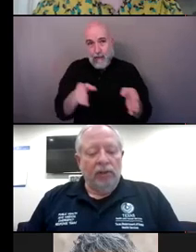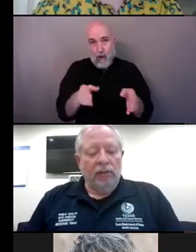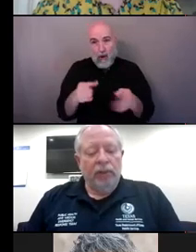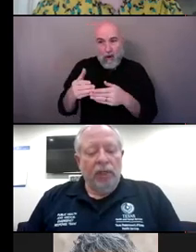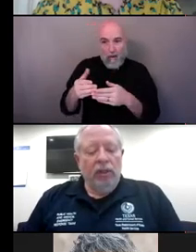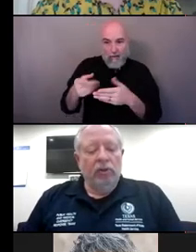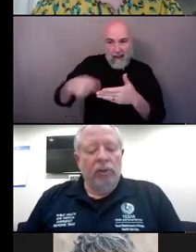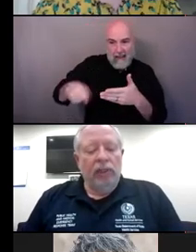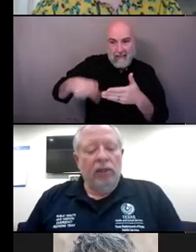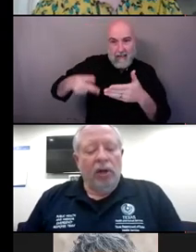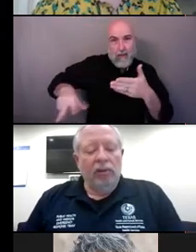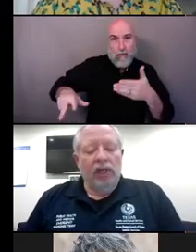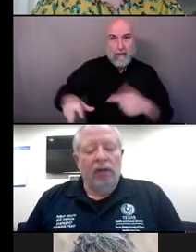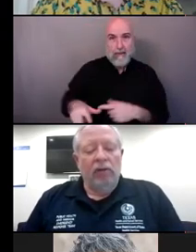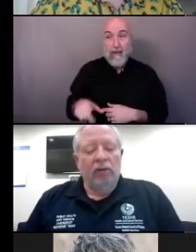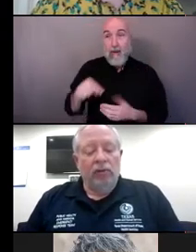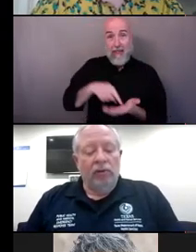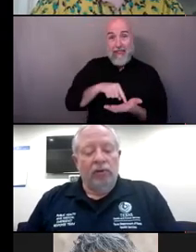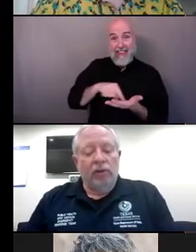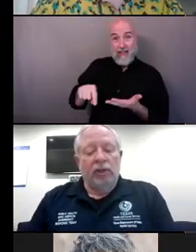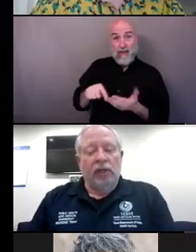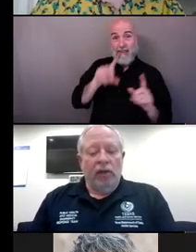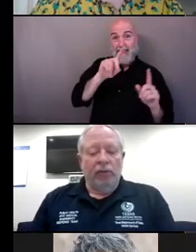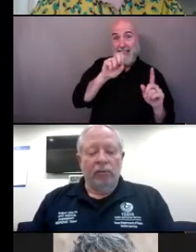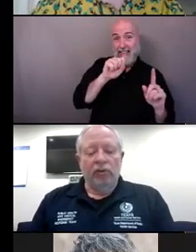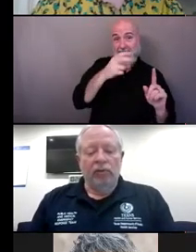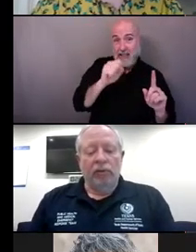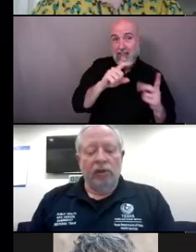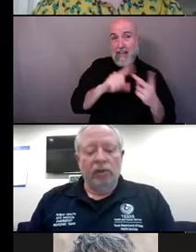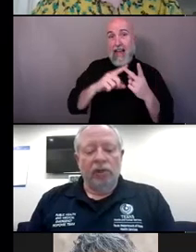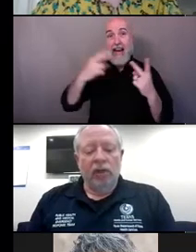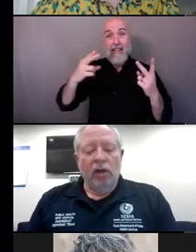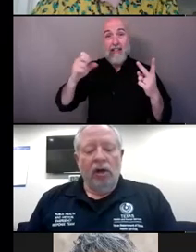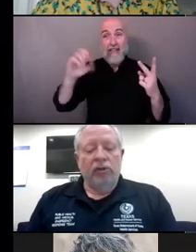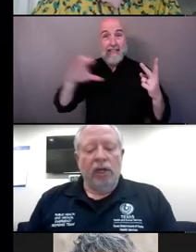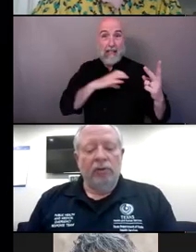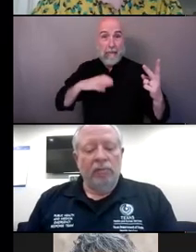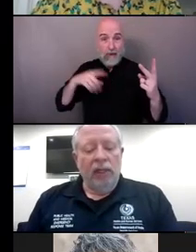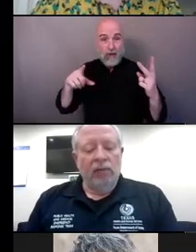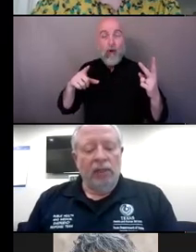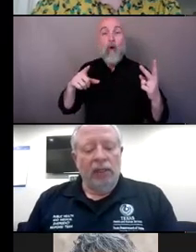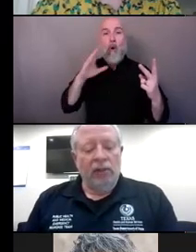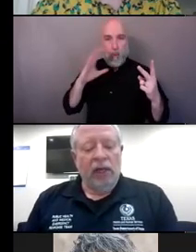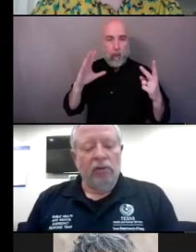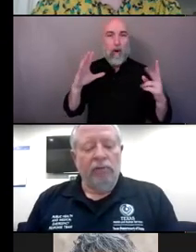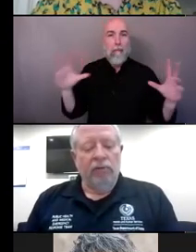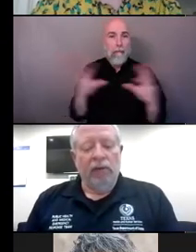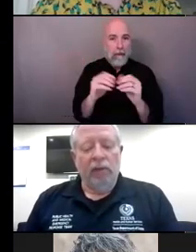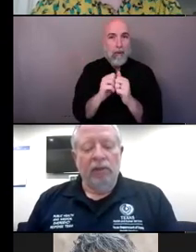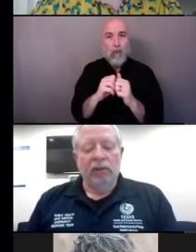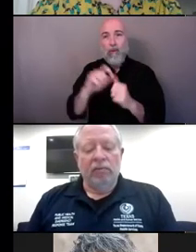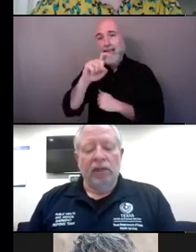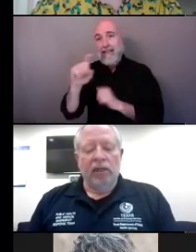3 weeks. This week, the Department of State Health Services and the Health and Human Services Commission are scheduled to meet with the Texas Council